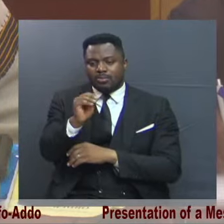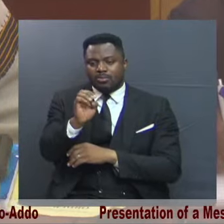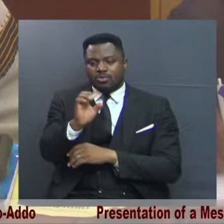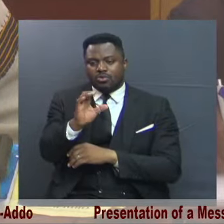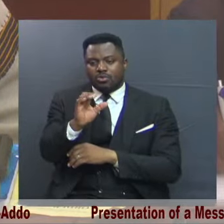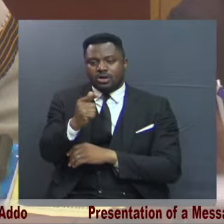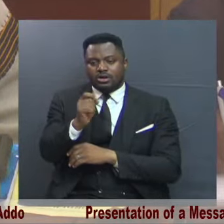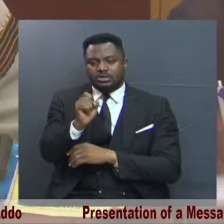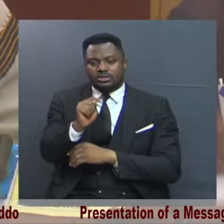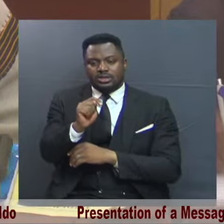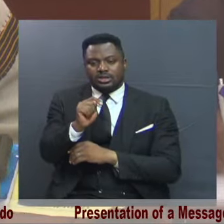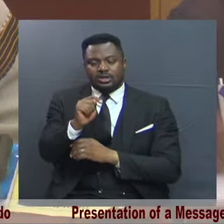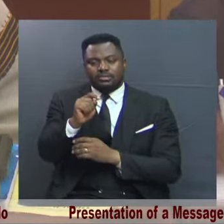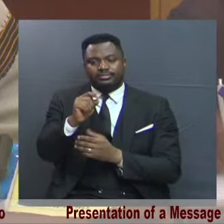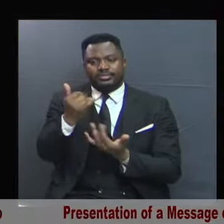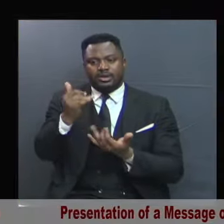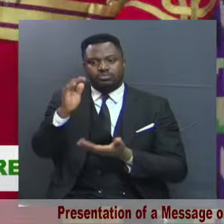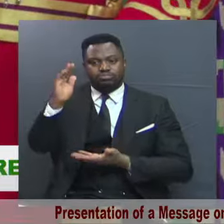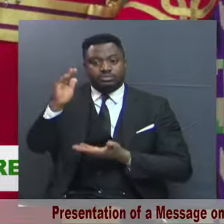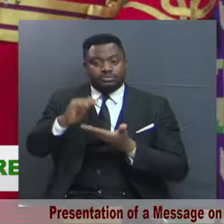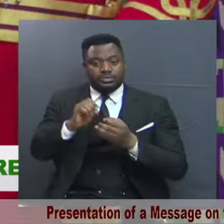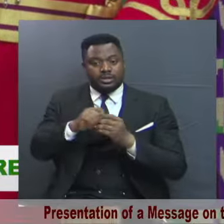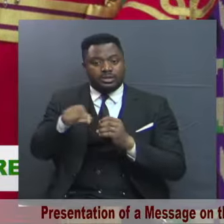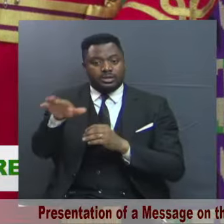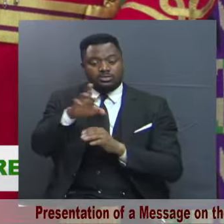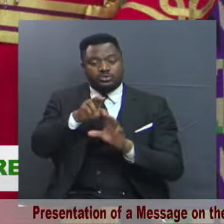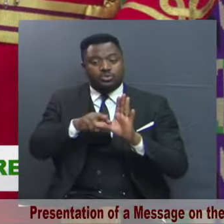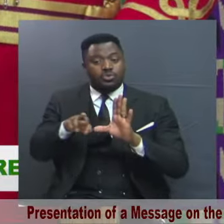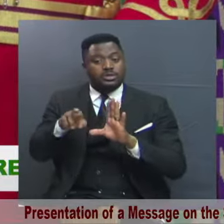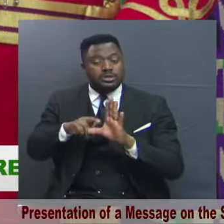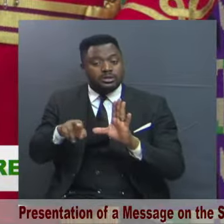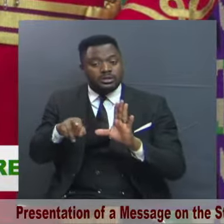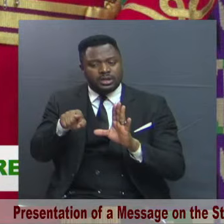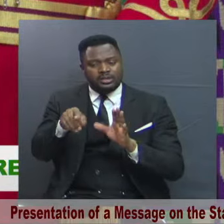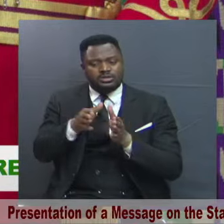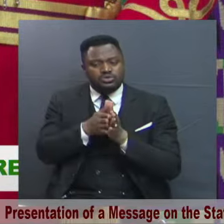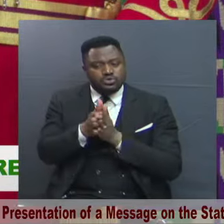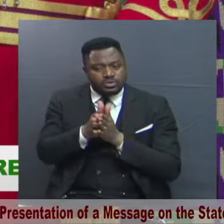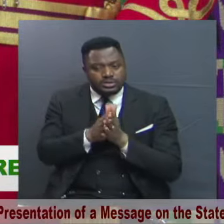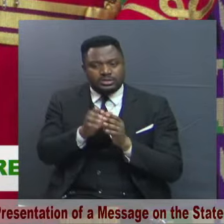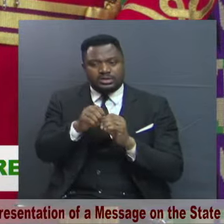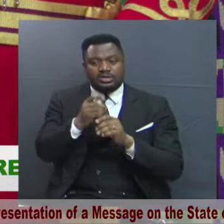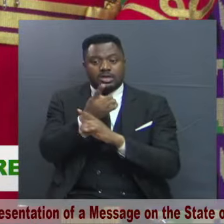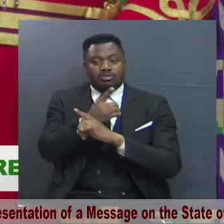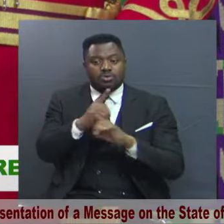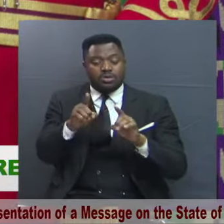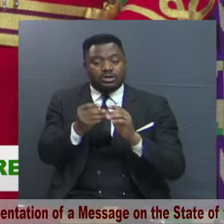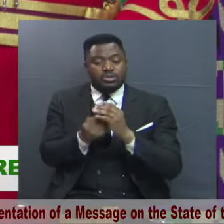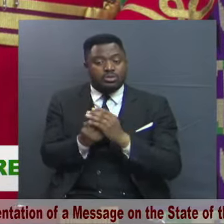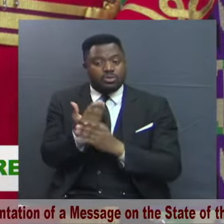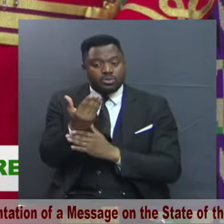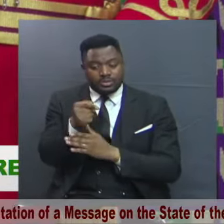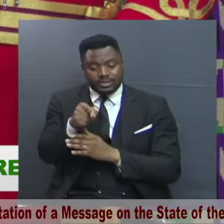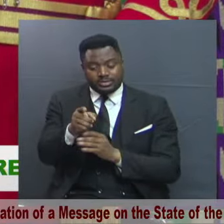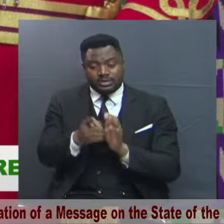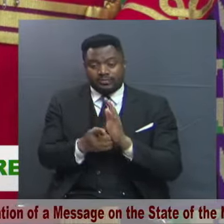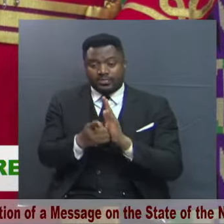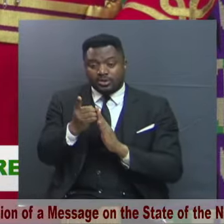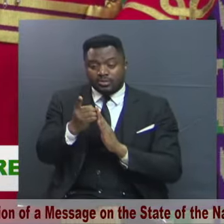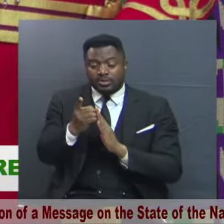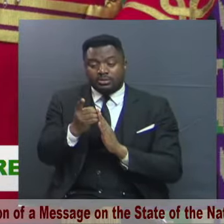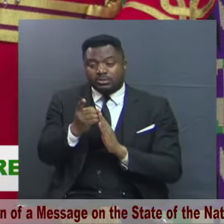regression in the region it is in the interest of democratic growth that this development